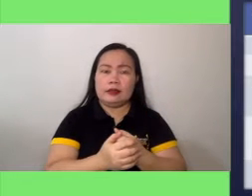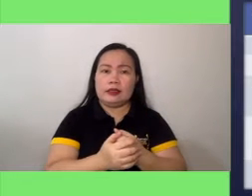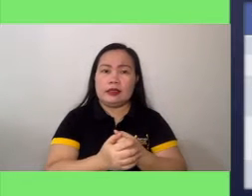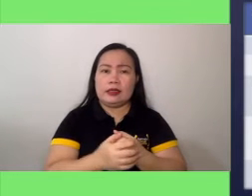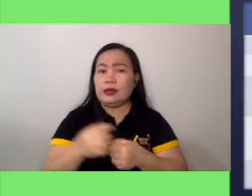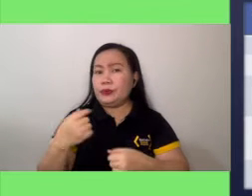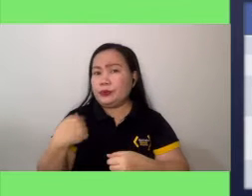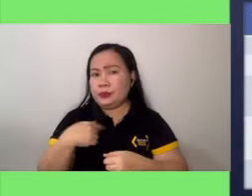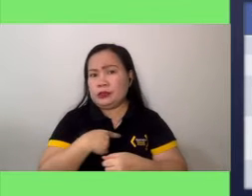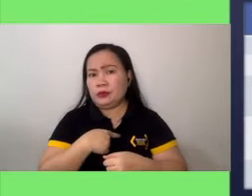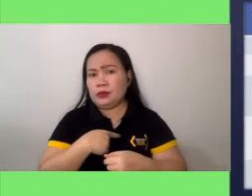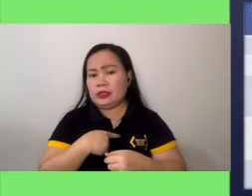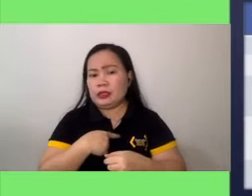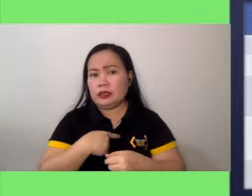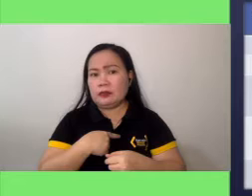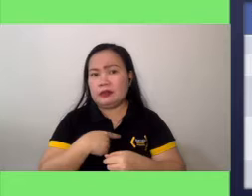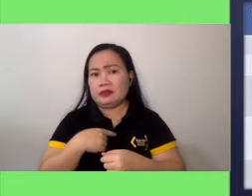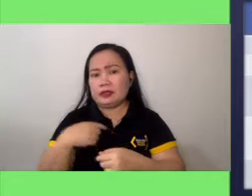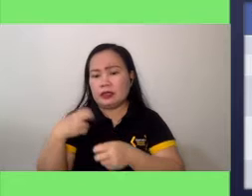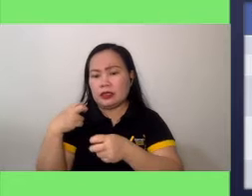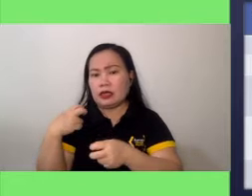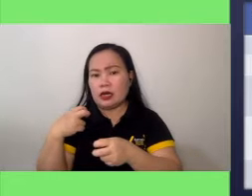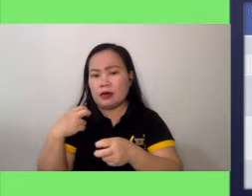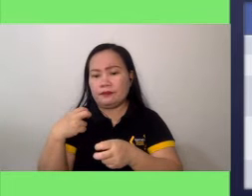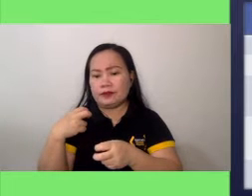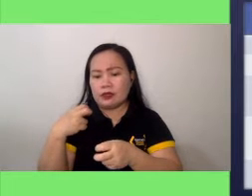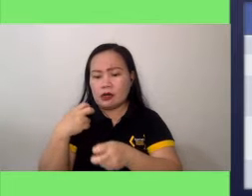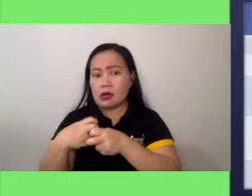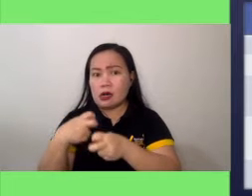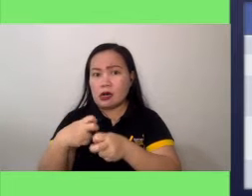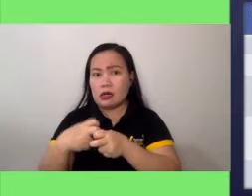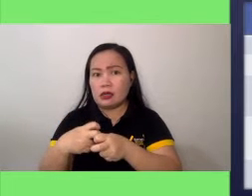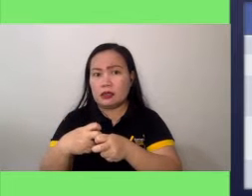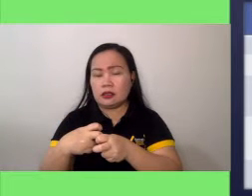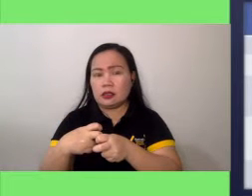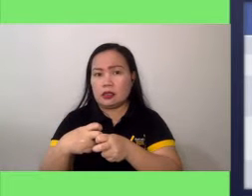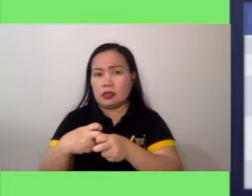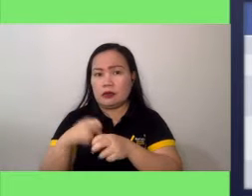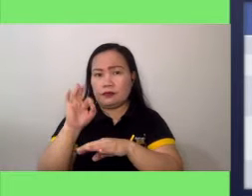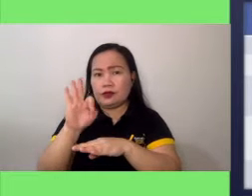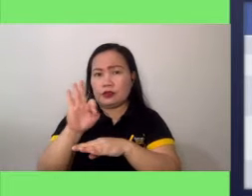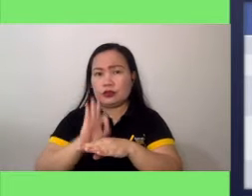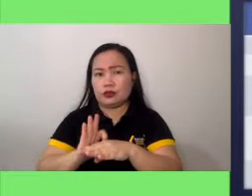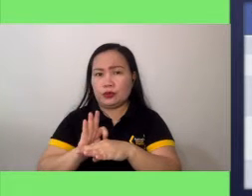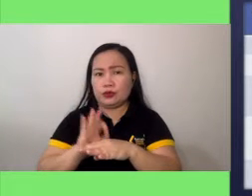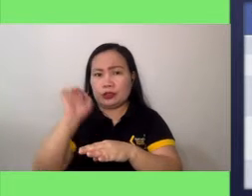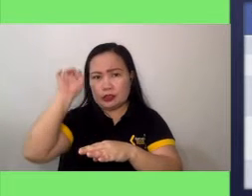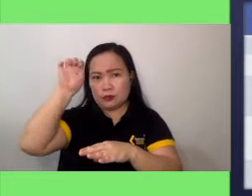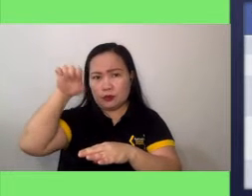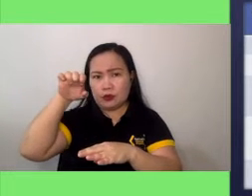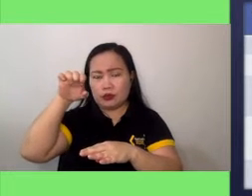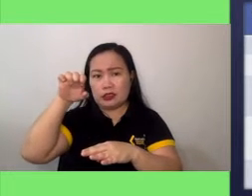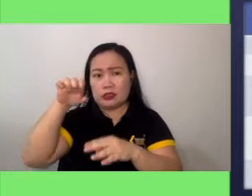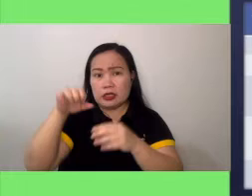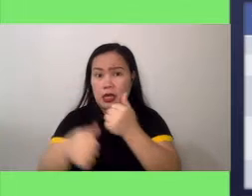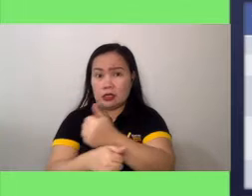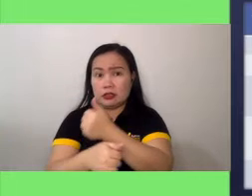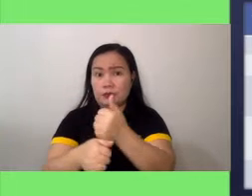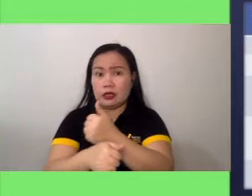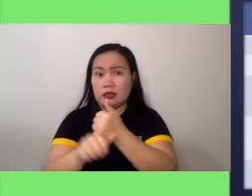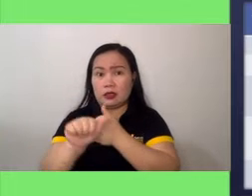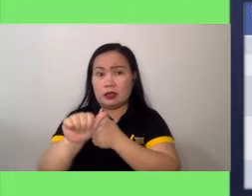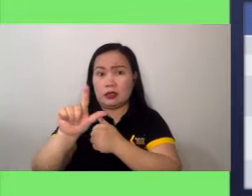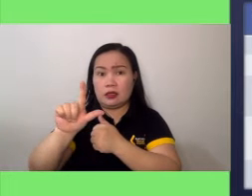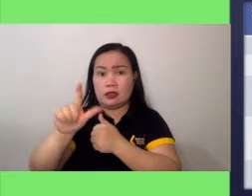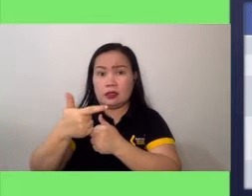tayo sa evaluating yung may mga, fractions, may exponents, kapag hindi mo alam